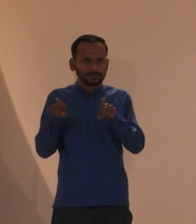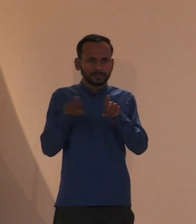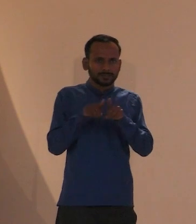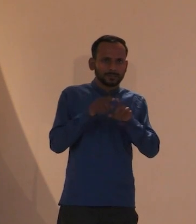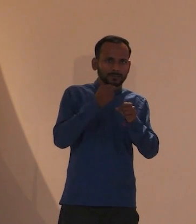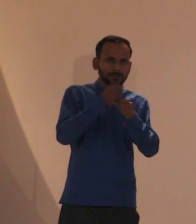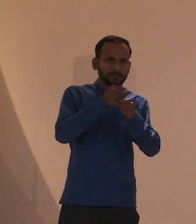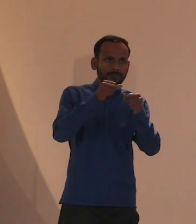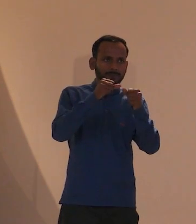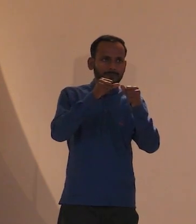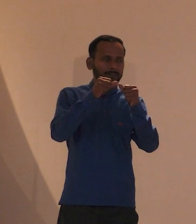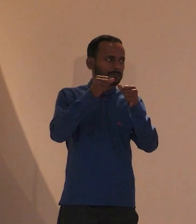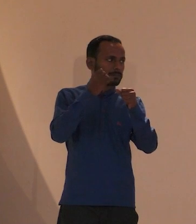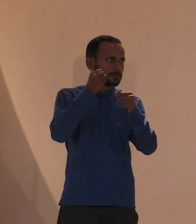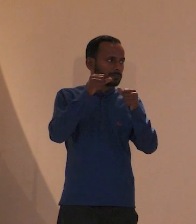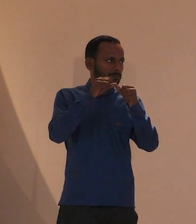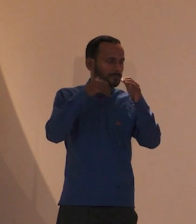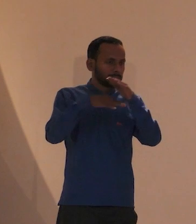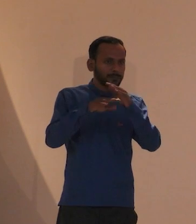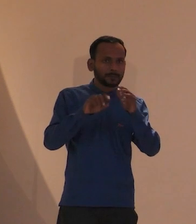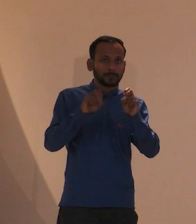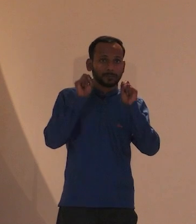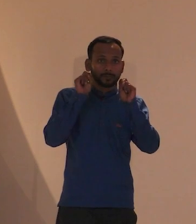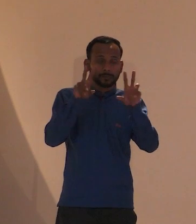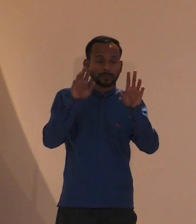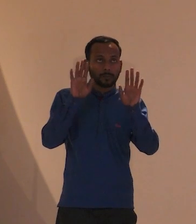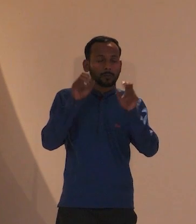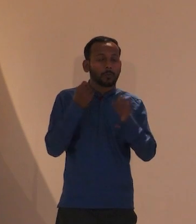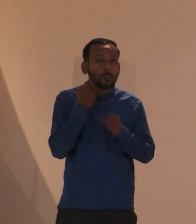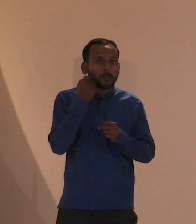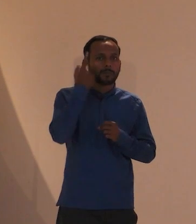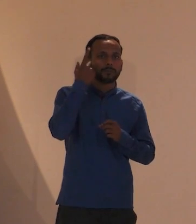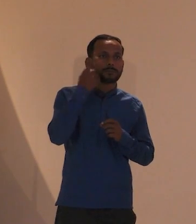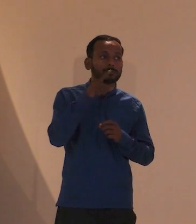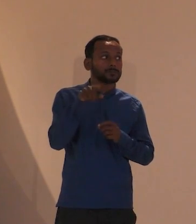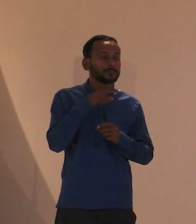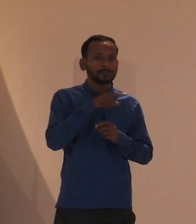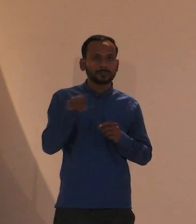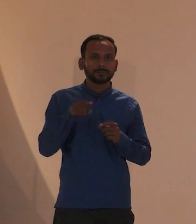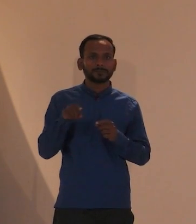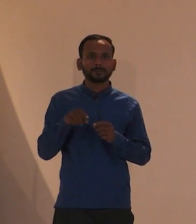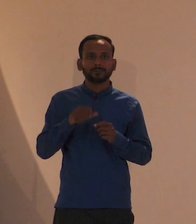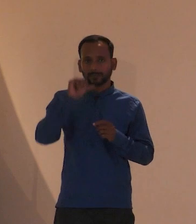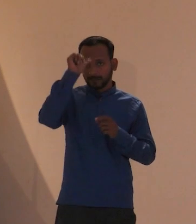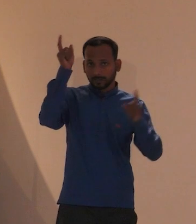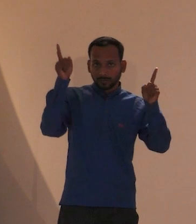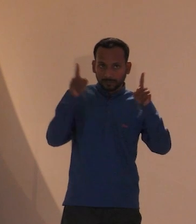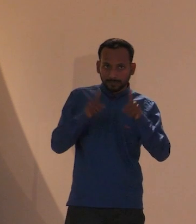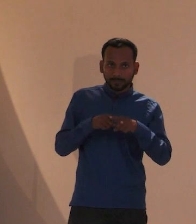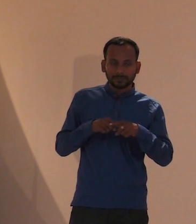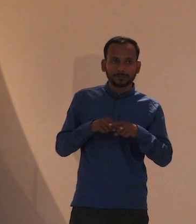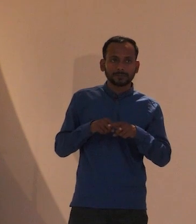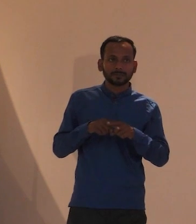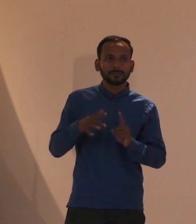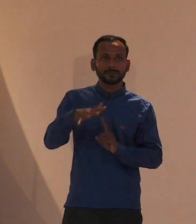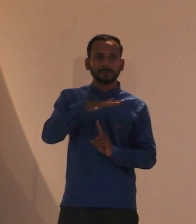Goa, we are highlighting these elements which we say Indian or